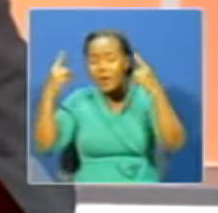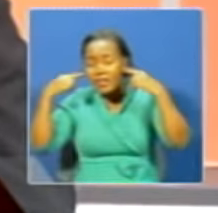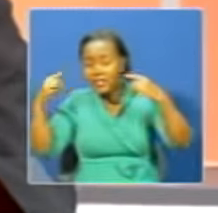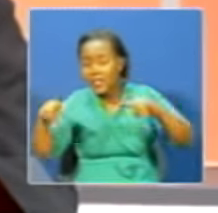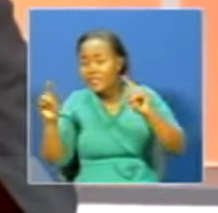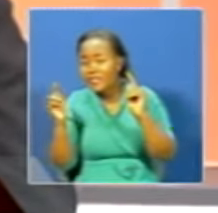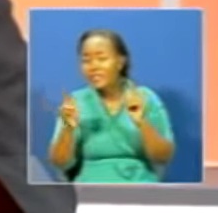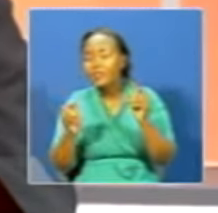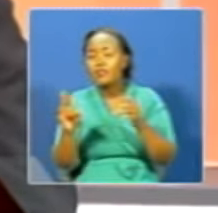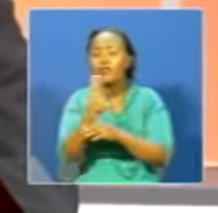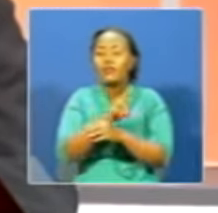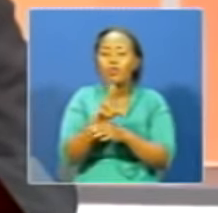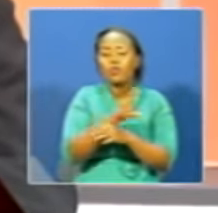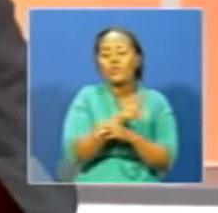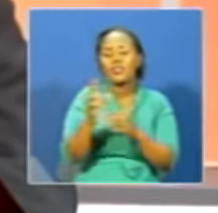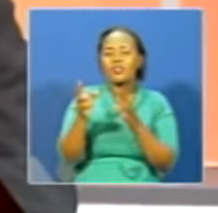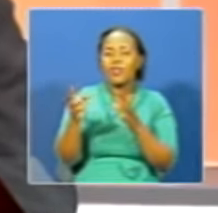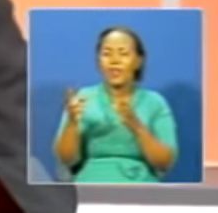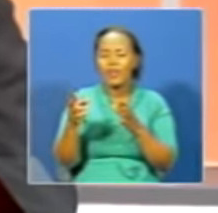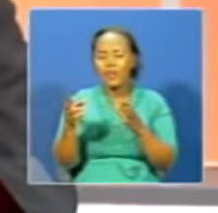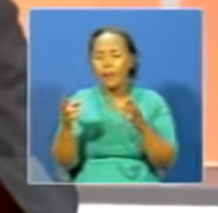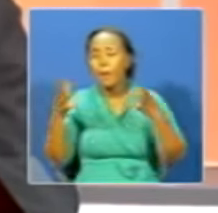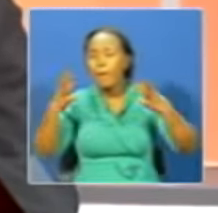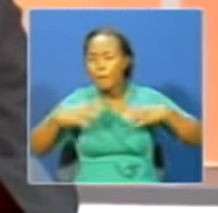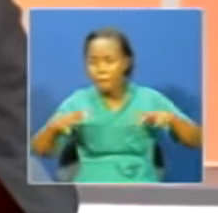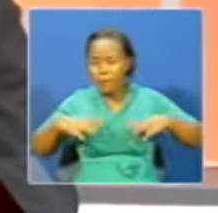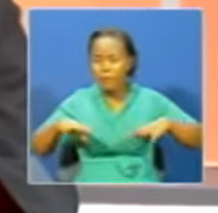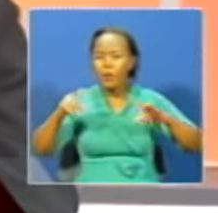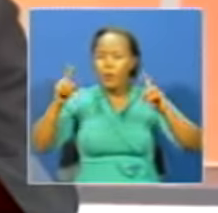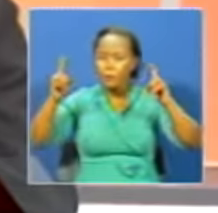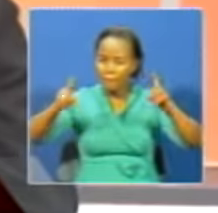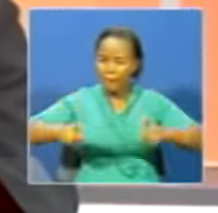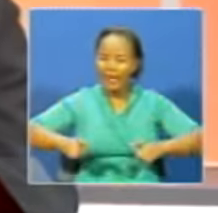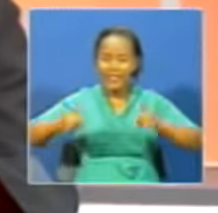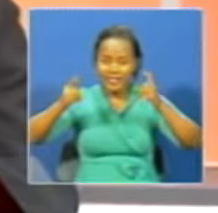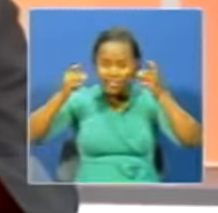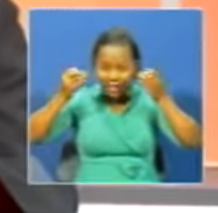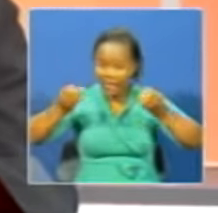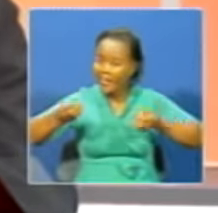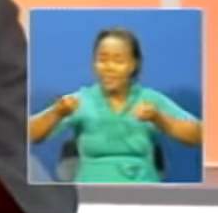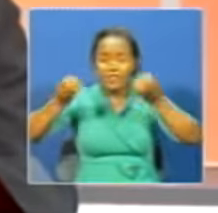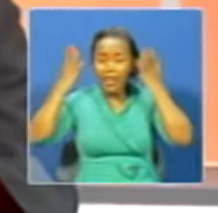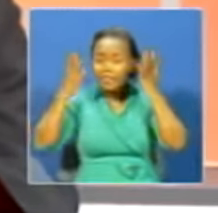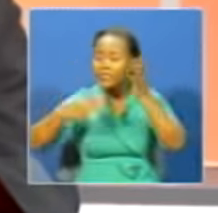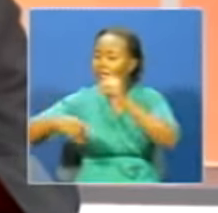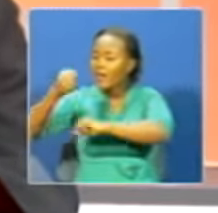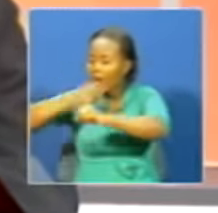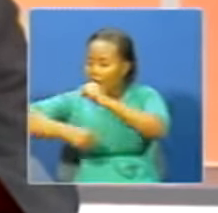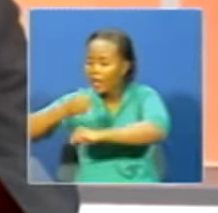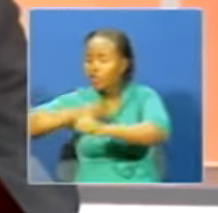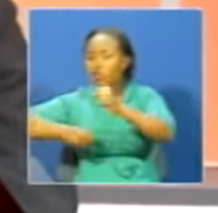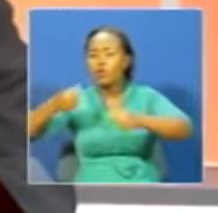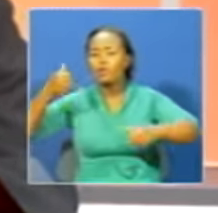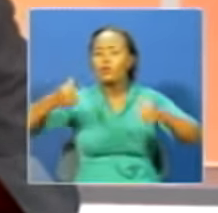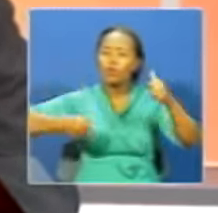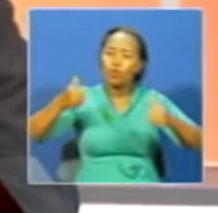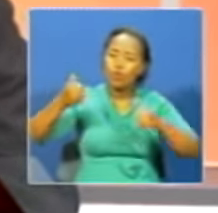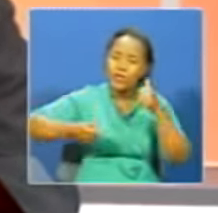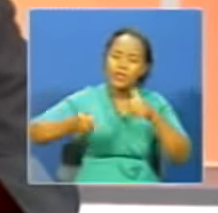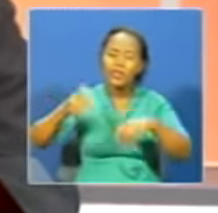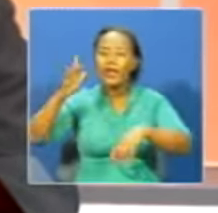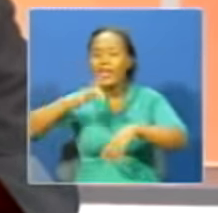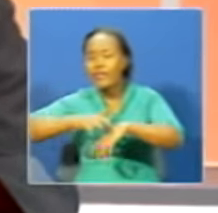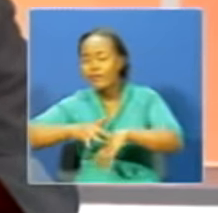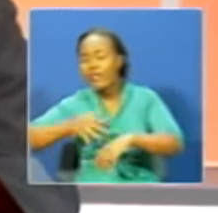club or the baton. Yeah. People must understand what action is necessary and the consequences of their